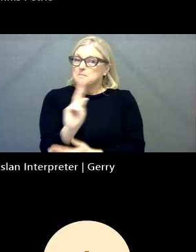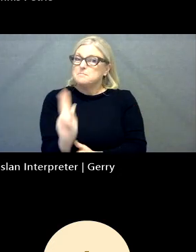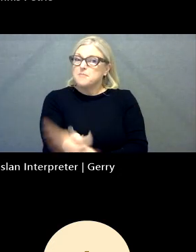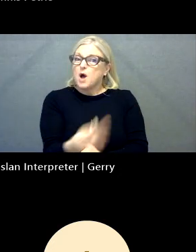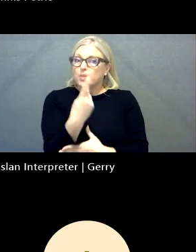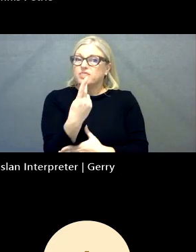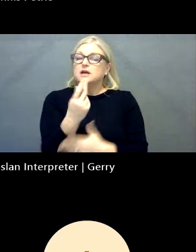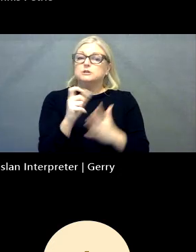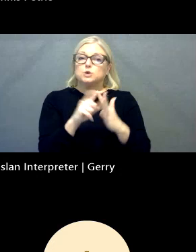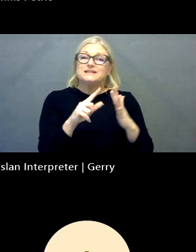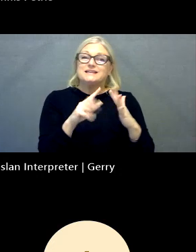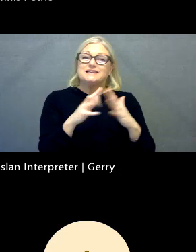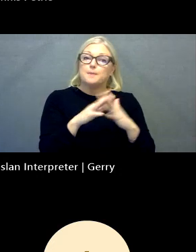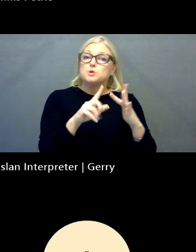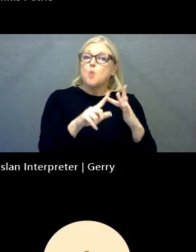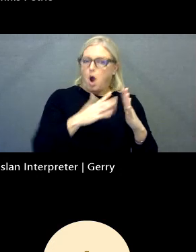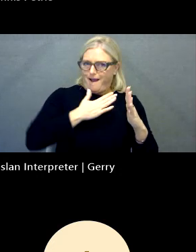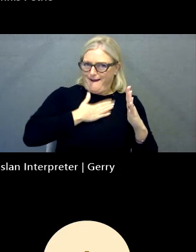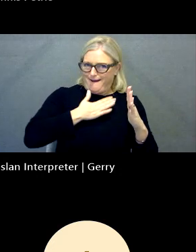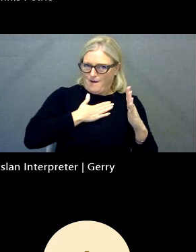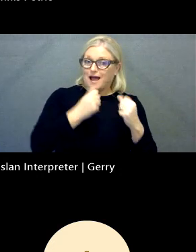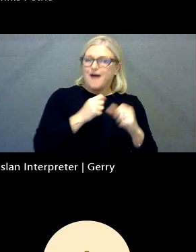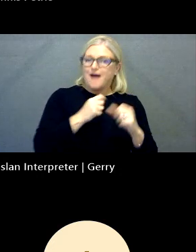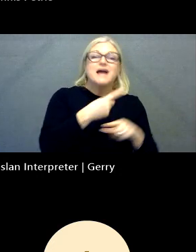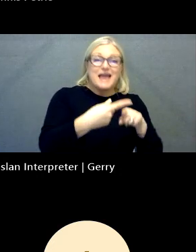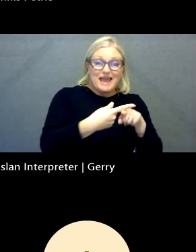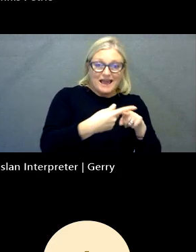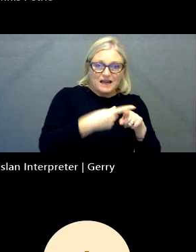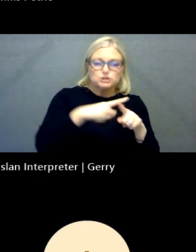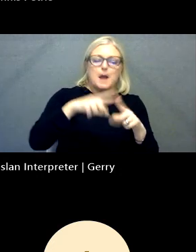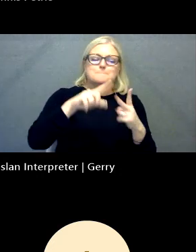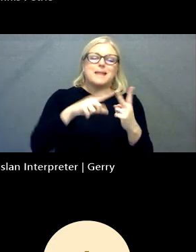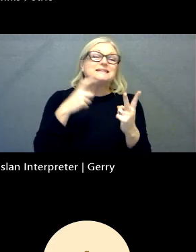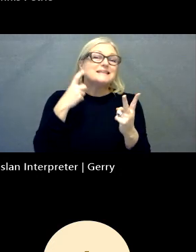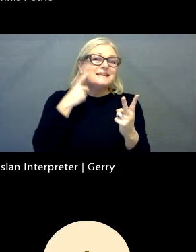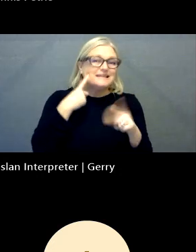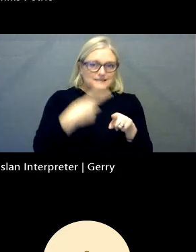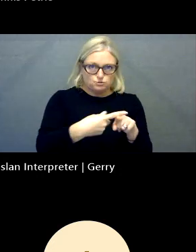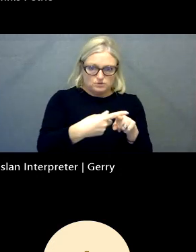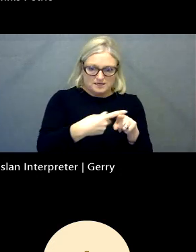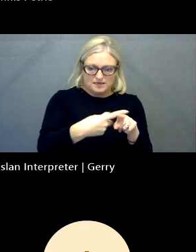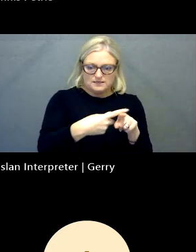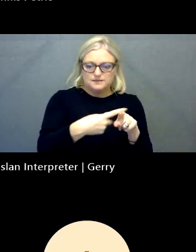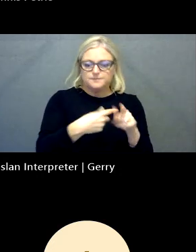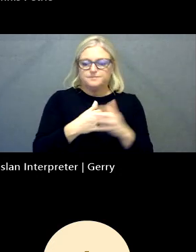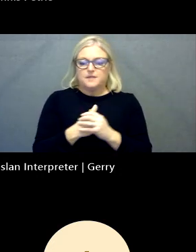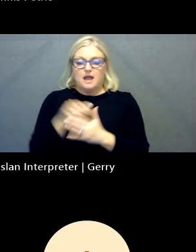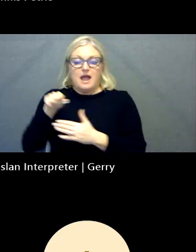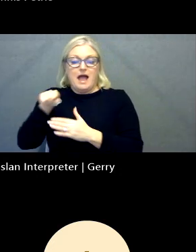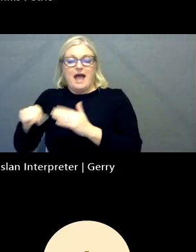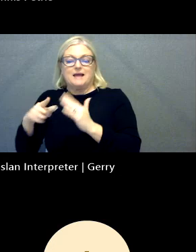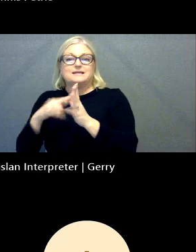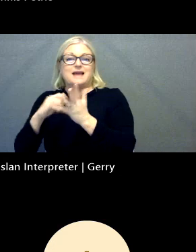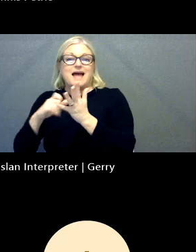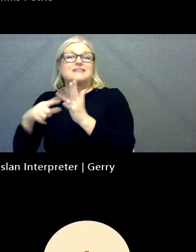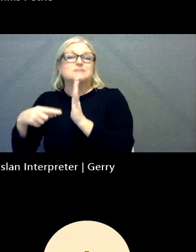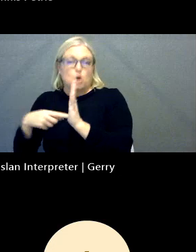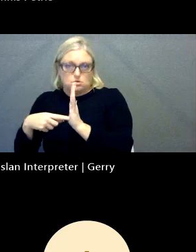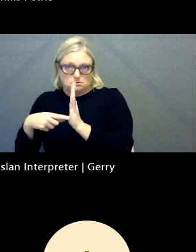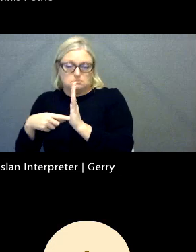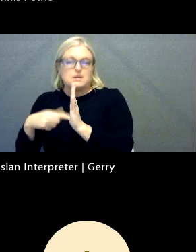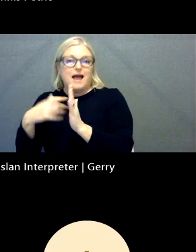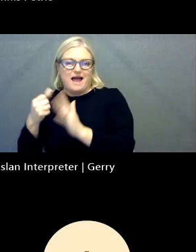easy English version, which I think is referred to as easy read for the ASCOT. We found substantial overlap between the two constructs.